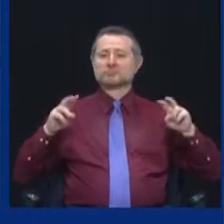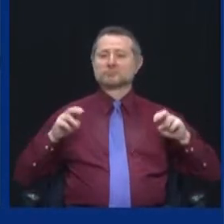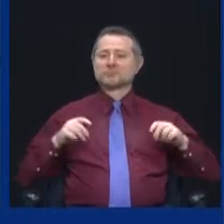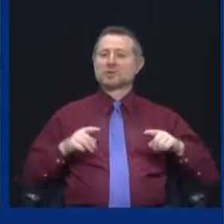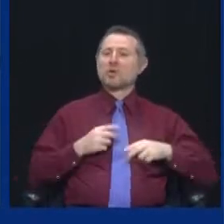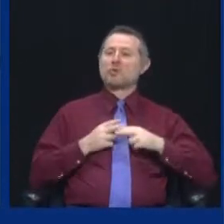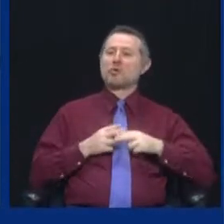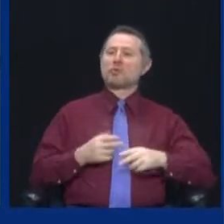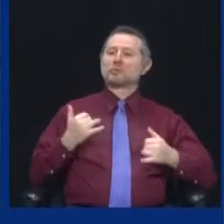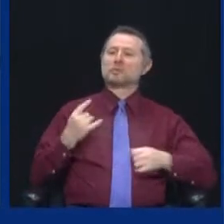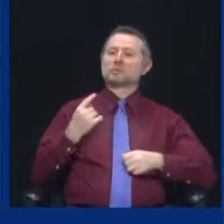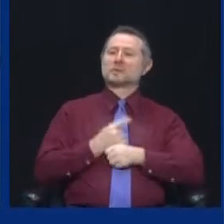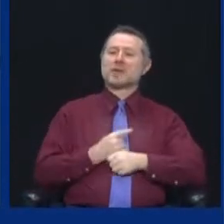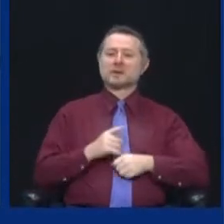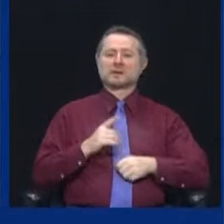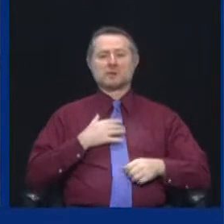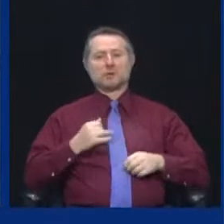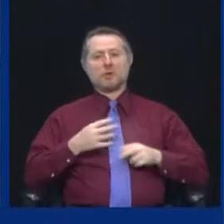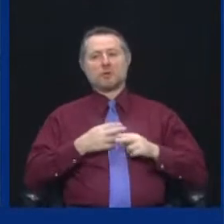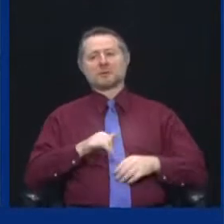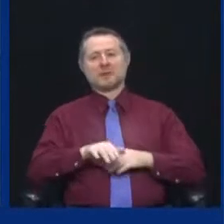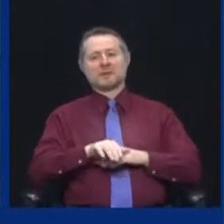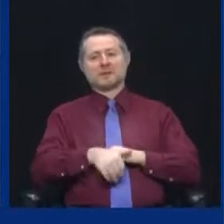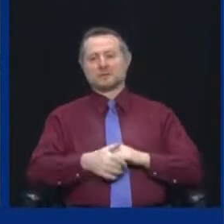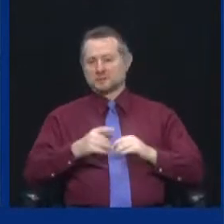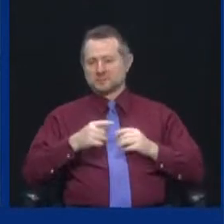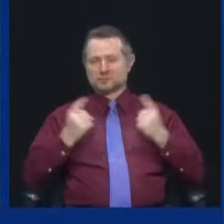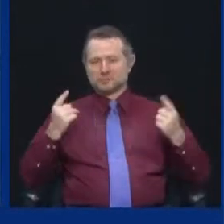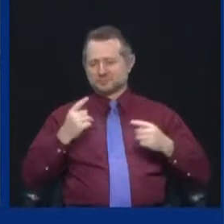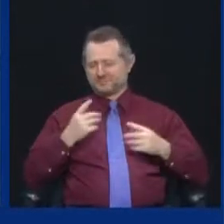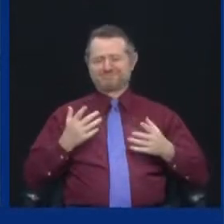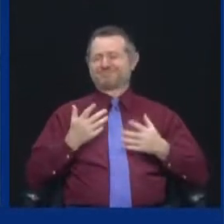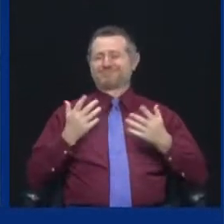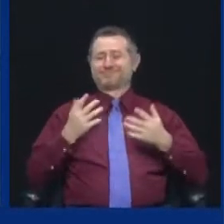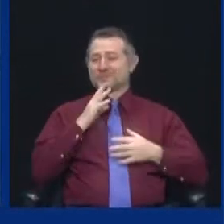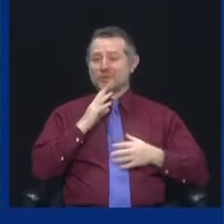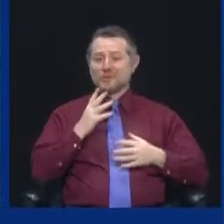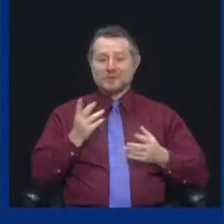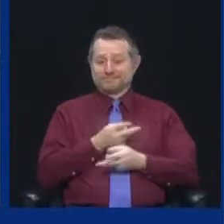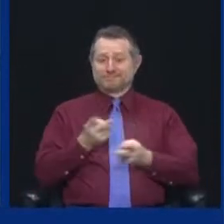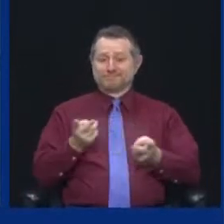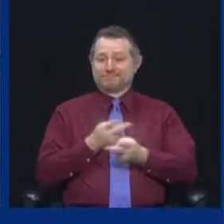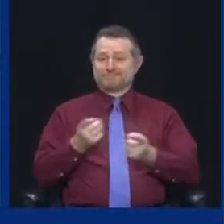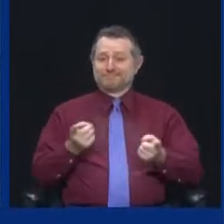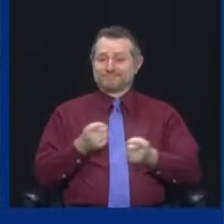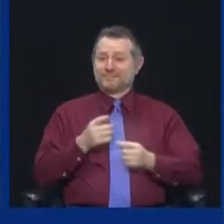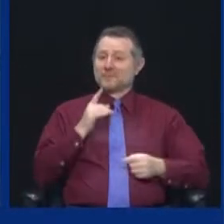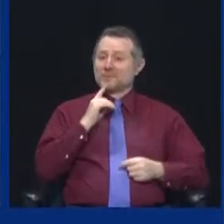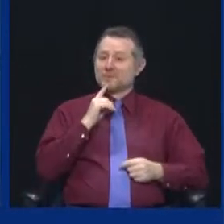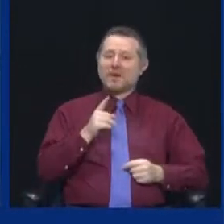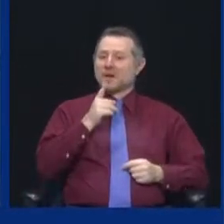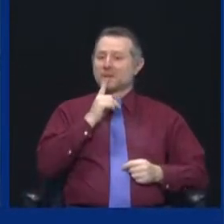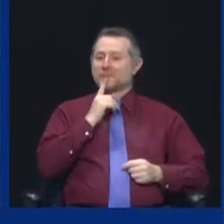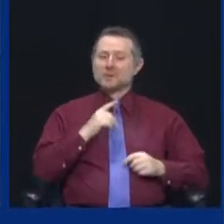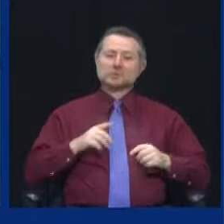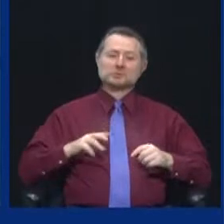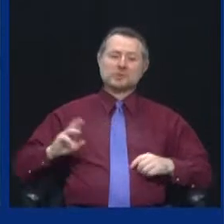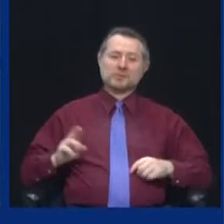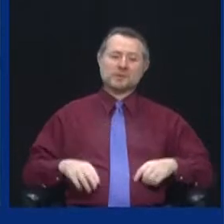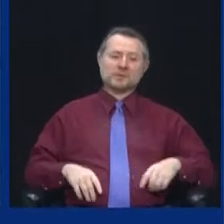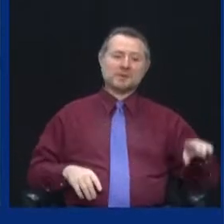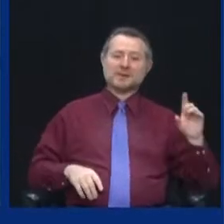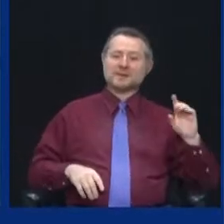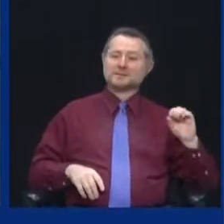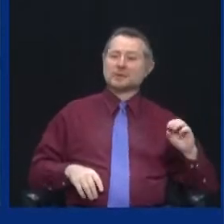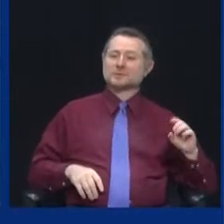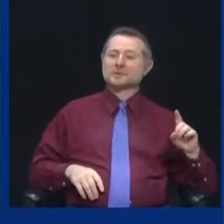This is not about conservative socialists. This is not about Democratic Republican. It's not about political theory. There are still